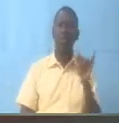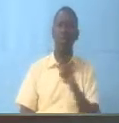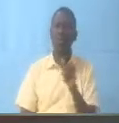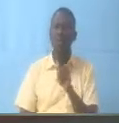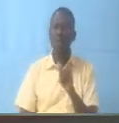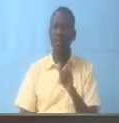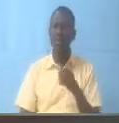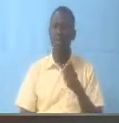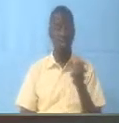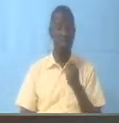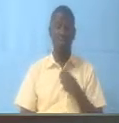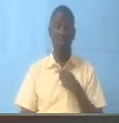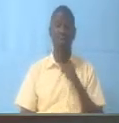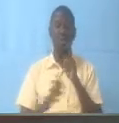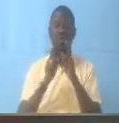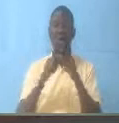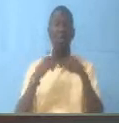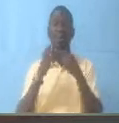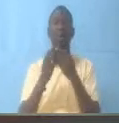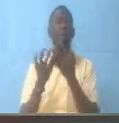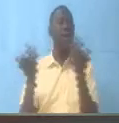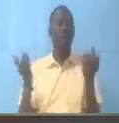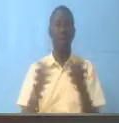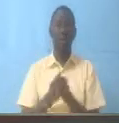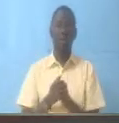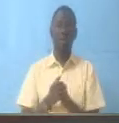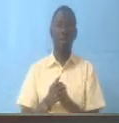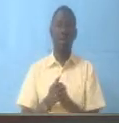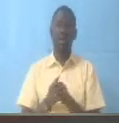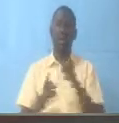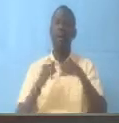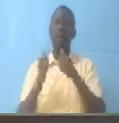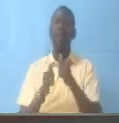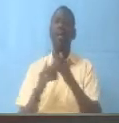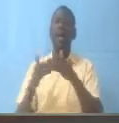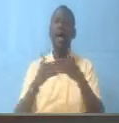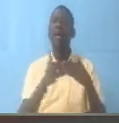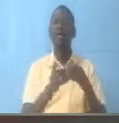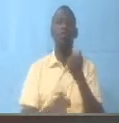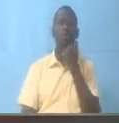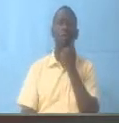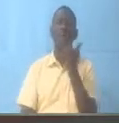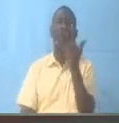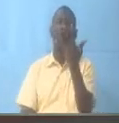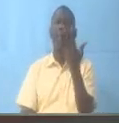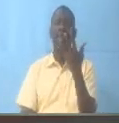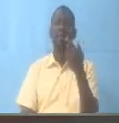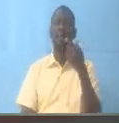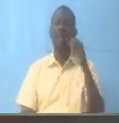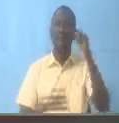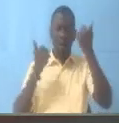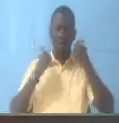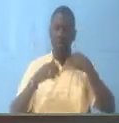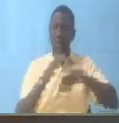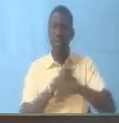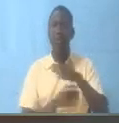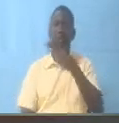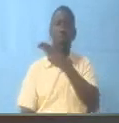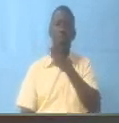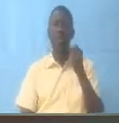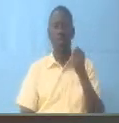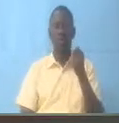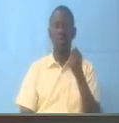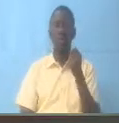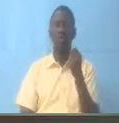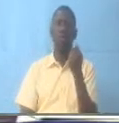of 2001. Ban la ci mooy Act number 5 of 2001. Doing